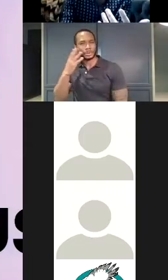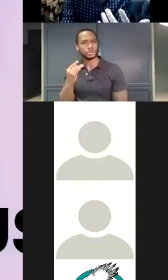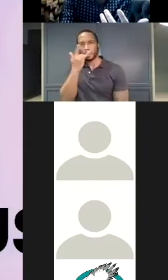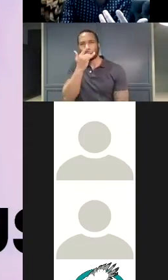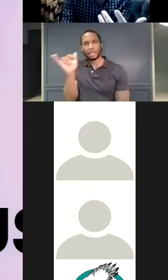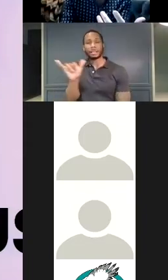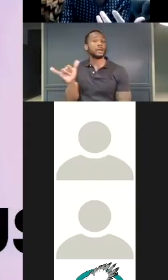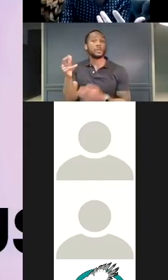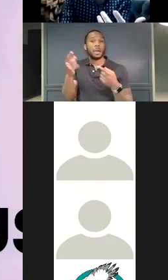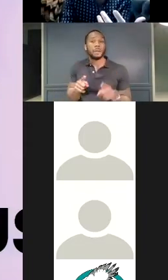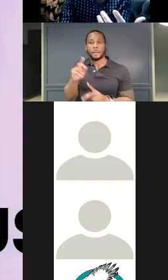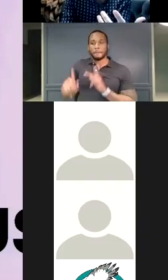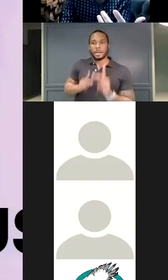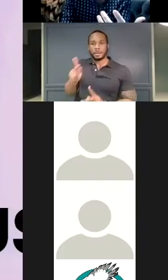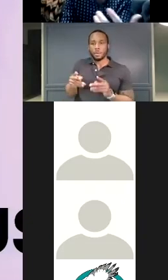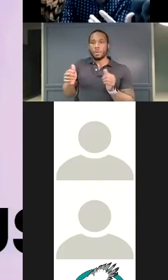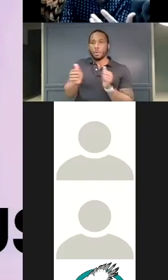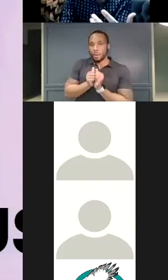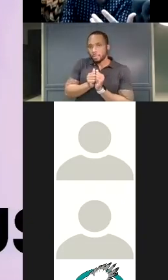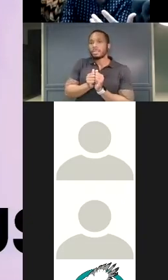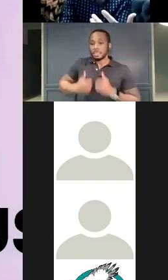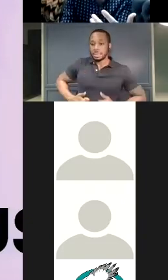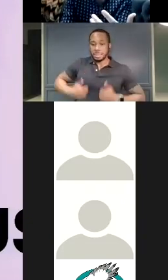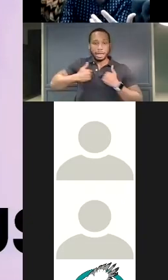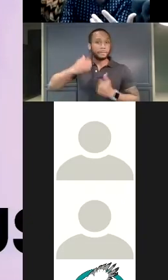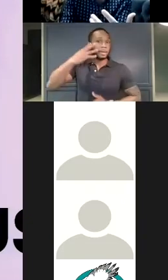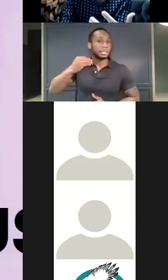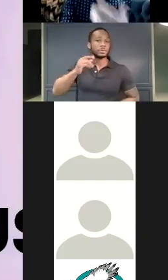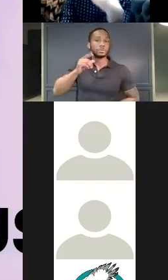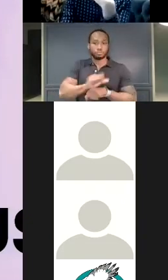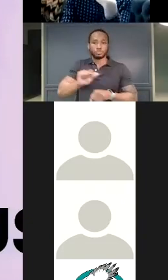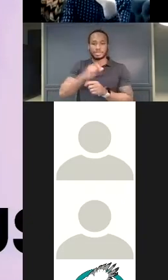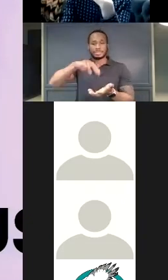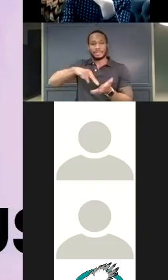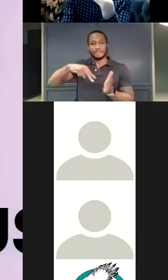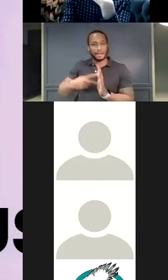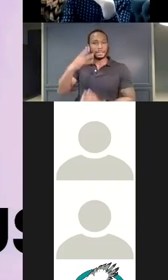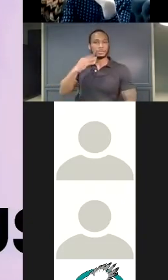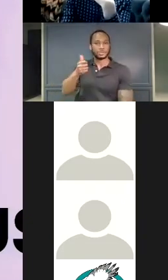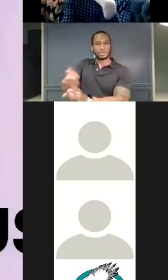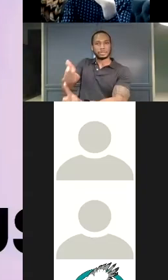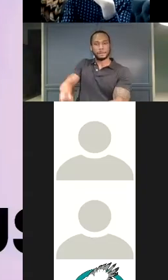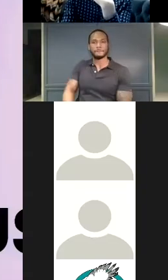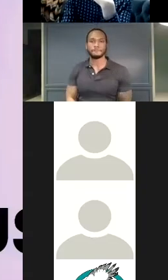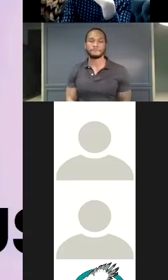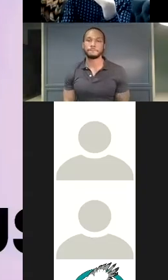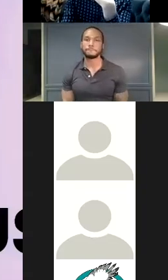when people with lived experience define those experiences for themselves?